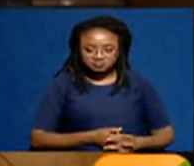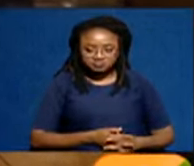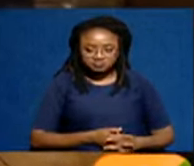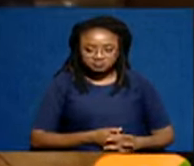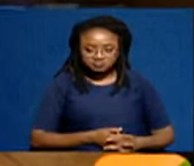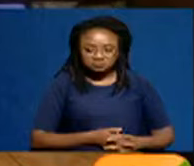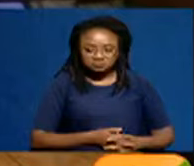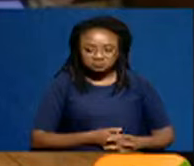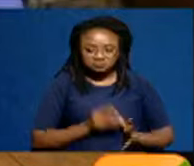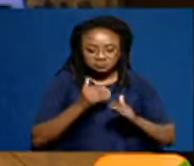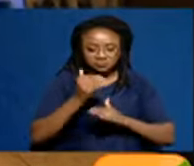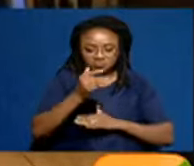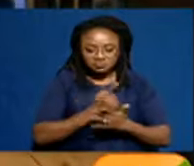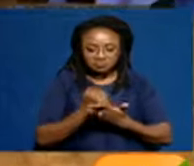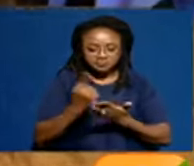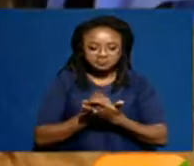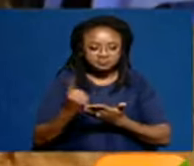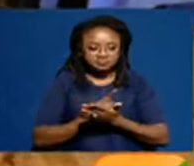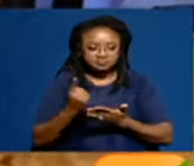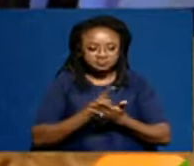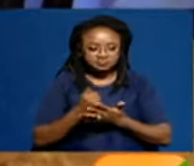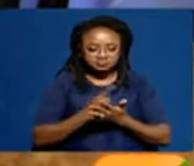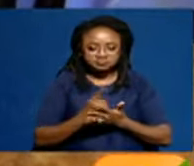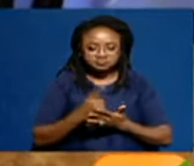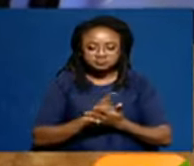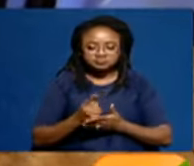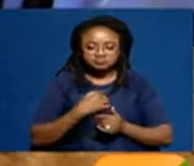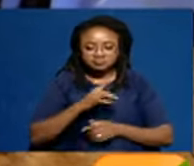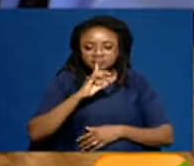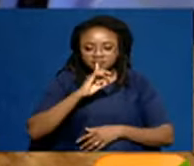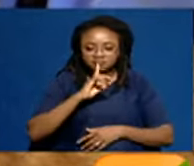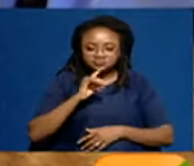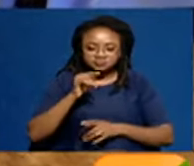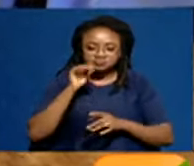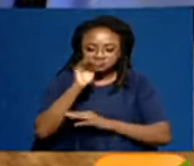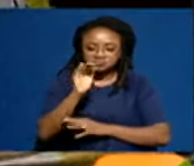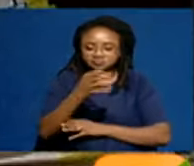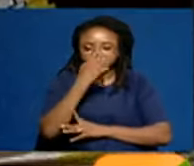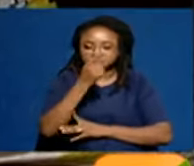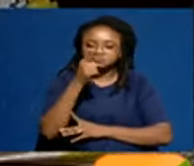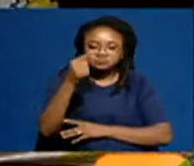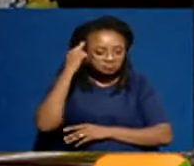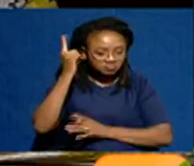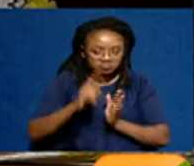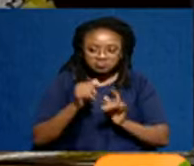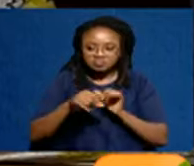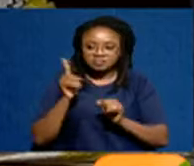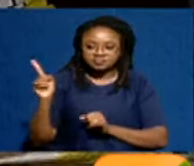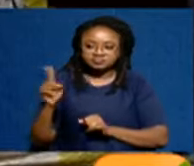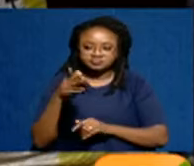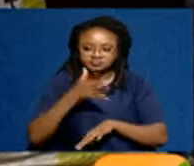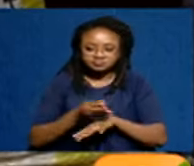After several weeks of mounting pressure on the head of state to declare himself on the issues around the distribution of fake